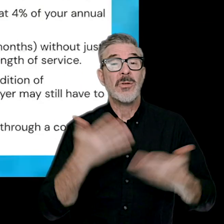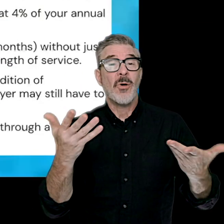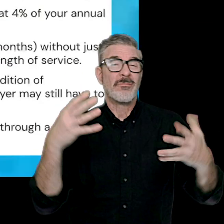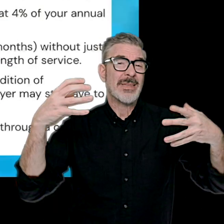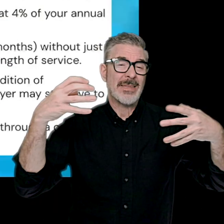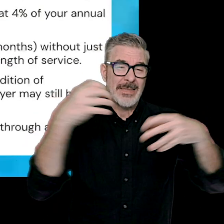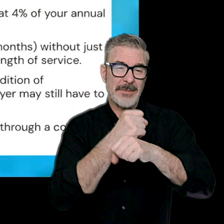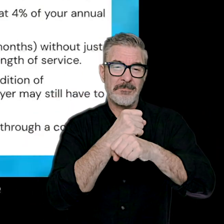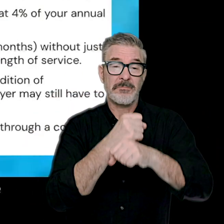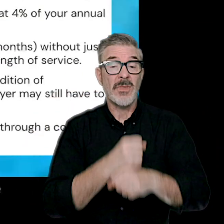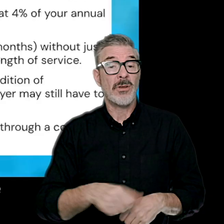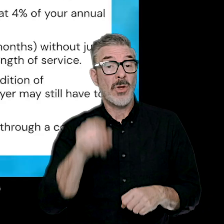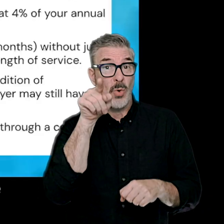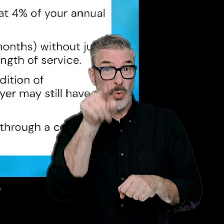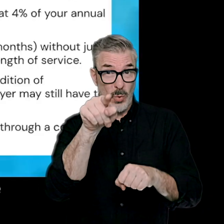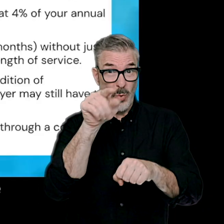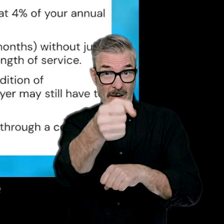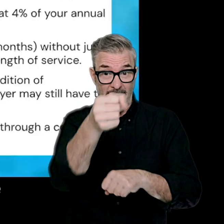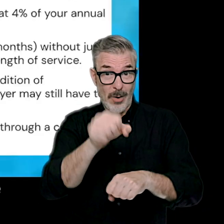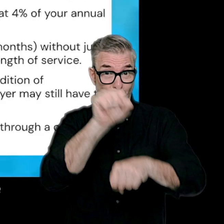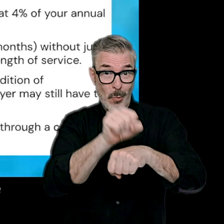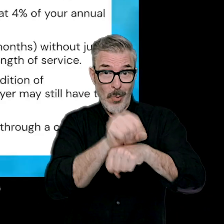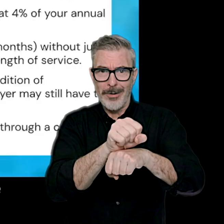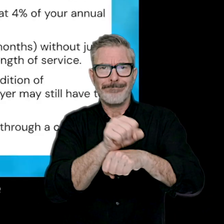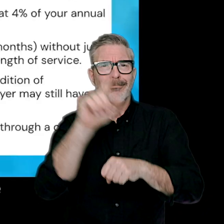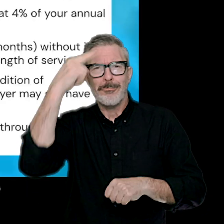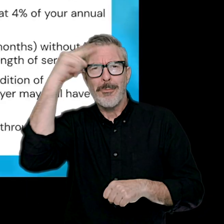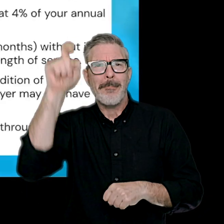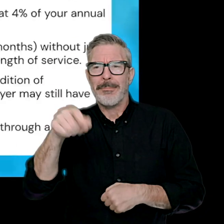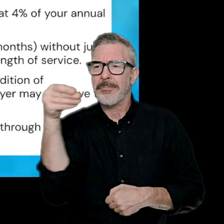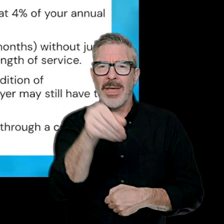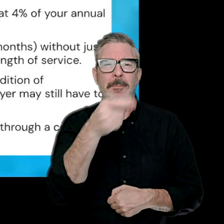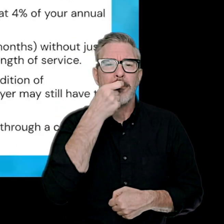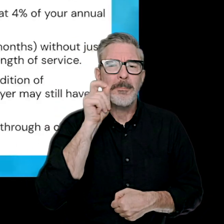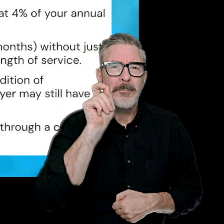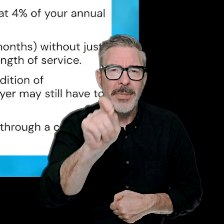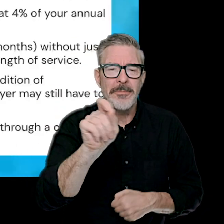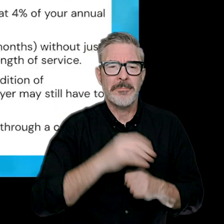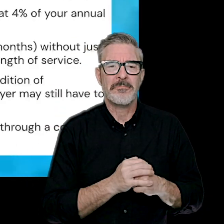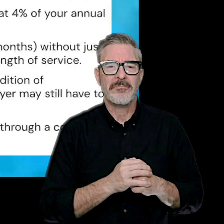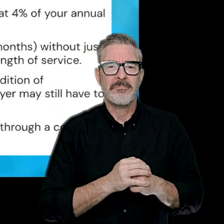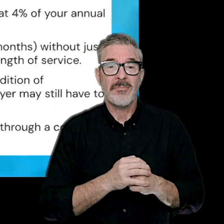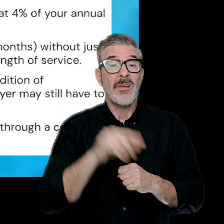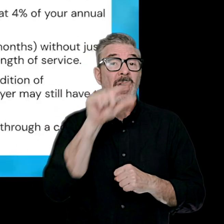In summary, you must be paid for all of the time you worked, no matter what.